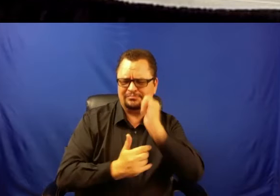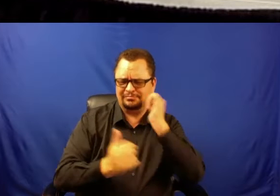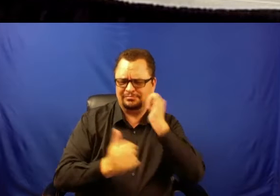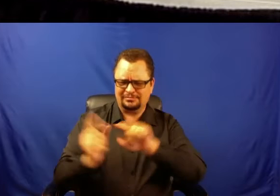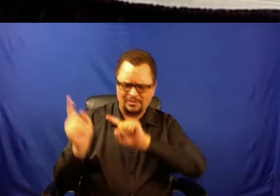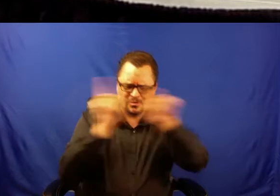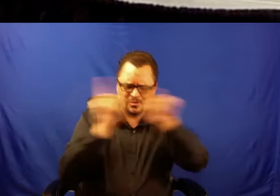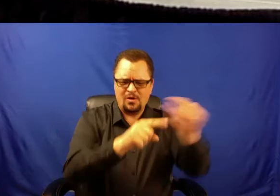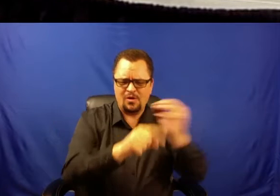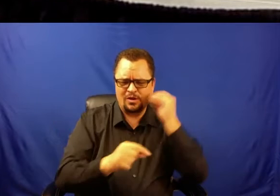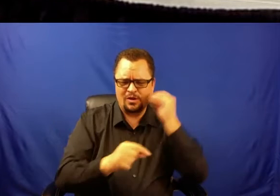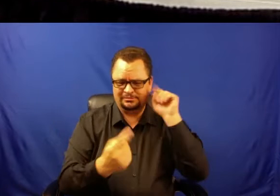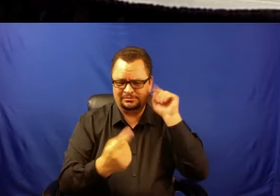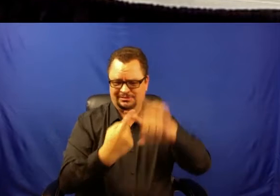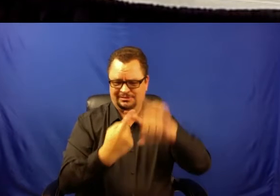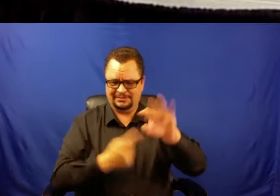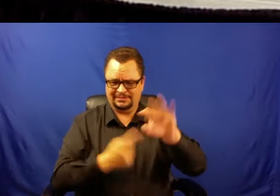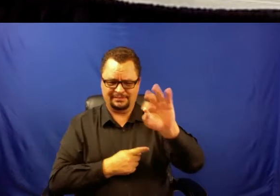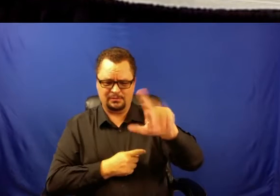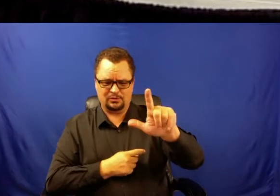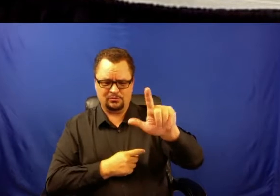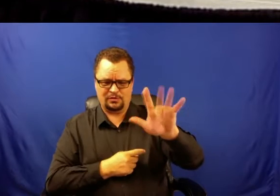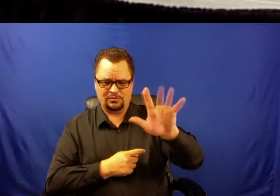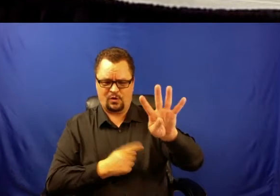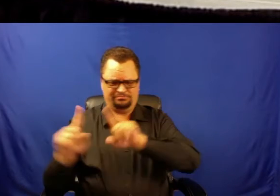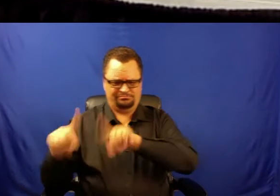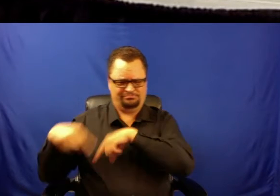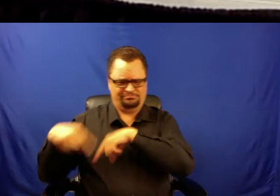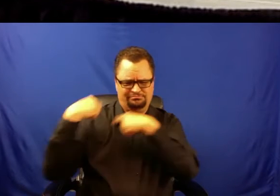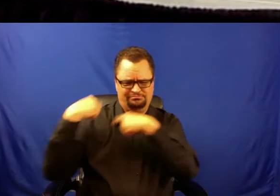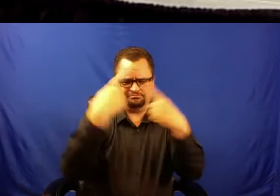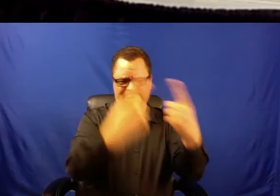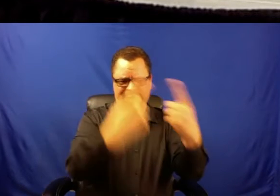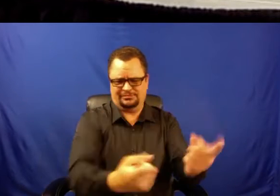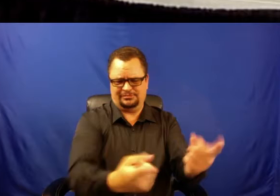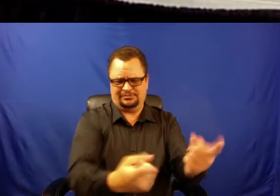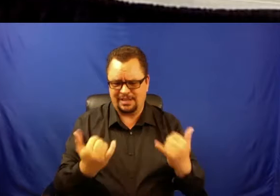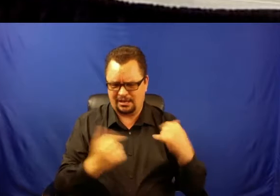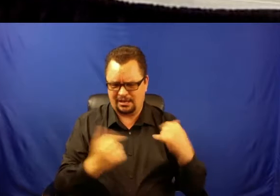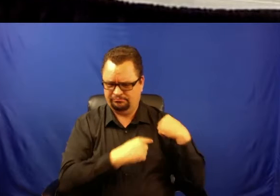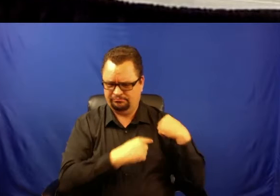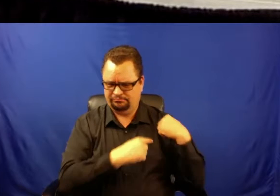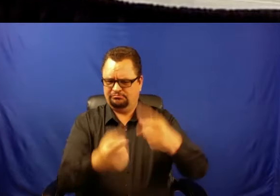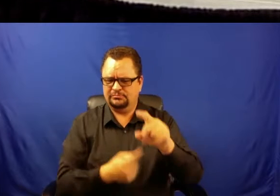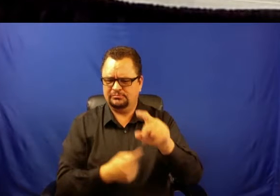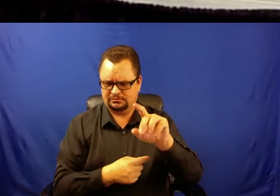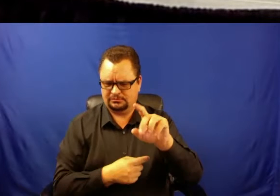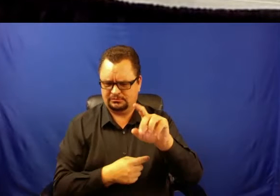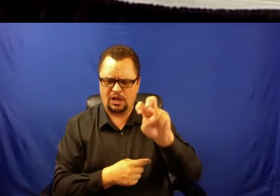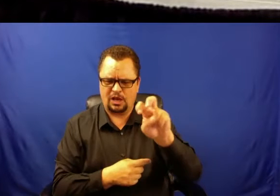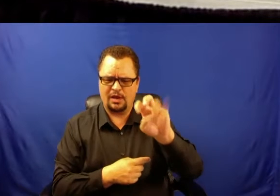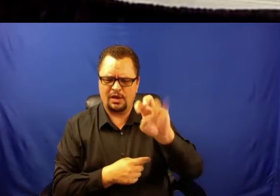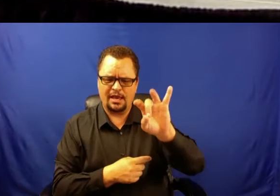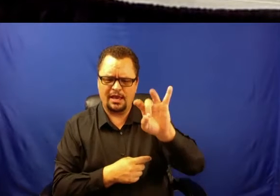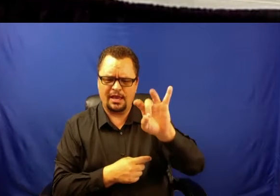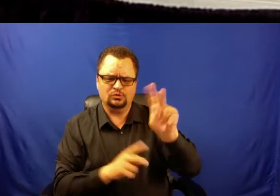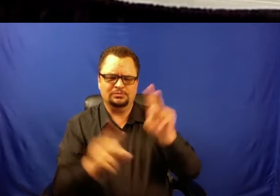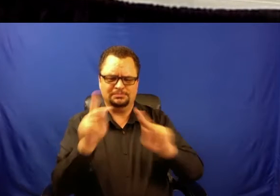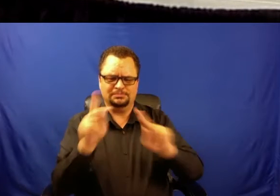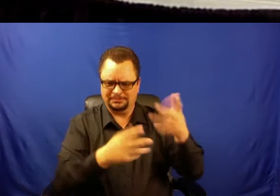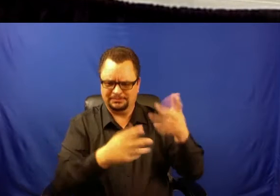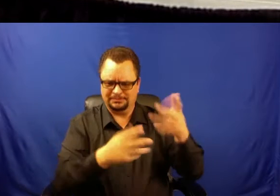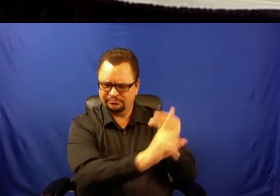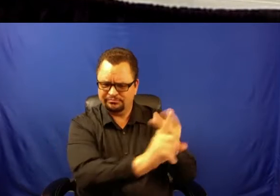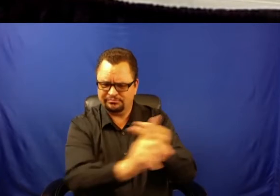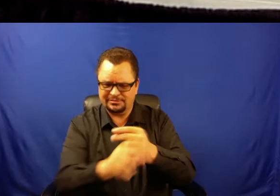to 282 people and fully vaccinated 138 people, and continue to call more. And we couldn't have completed